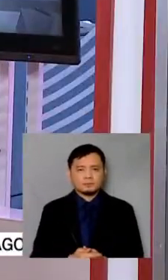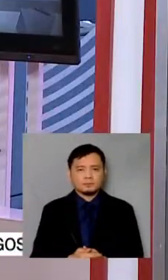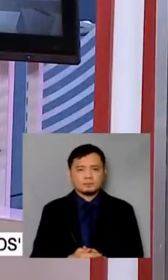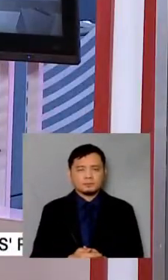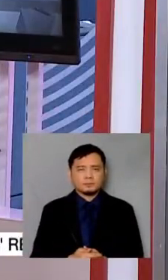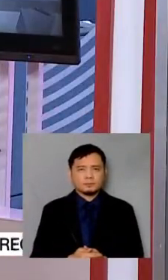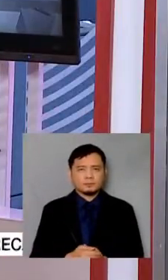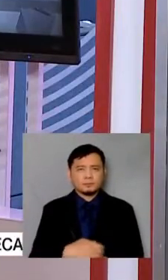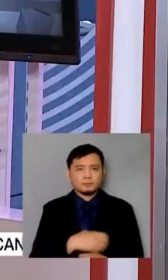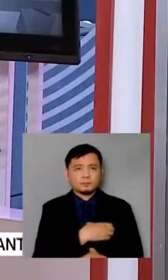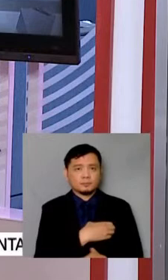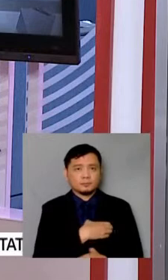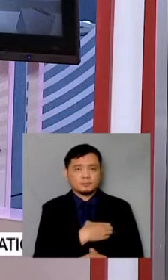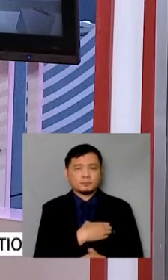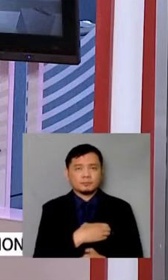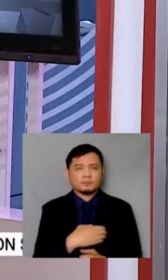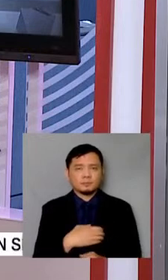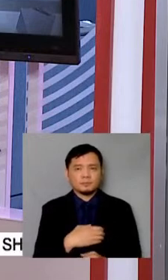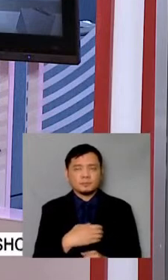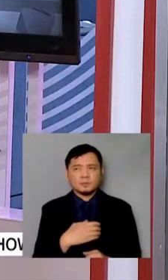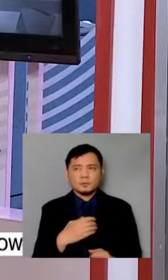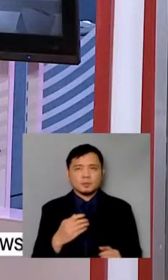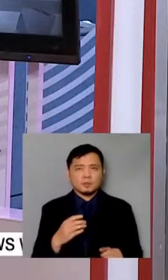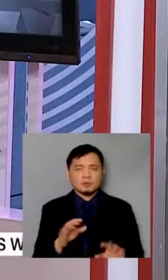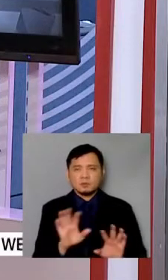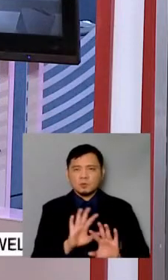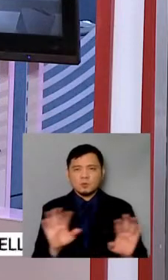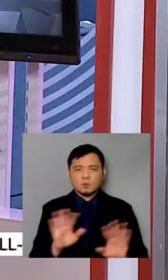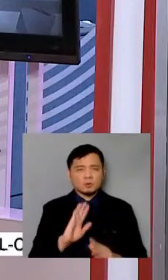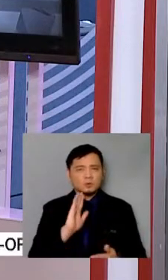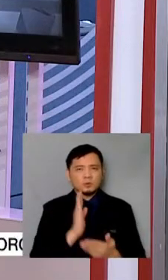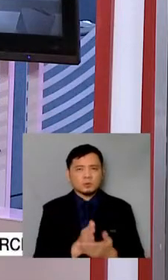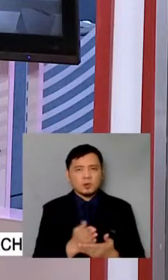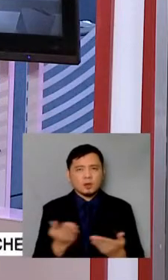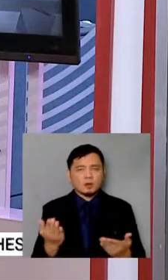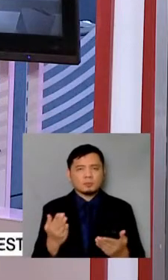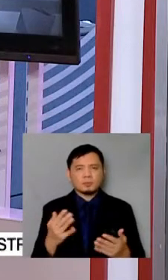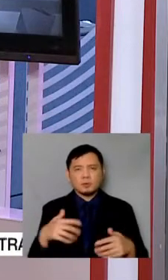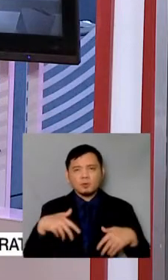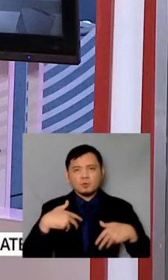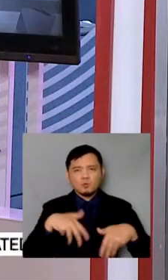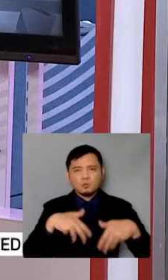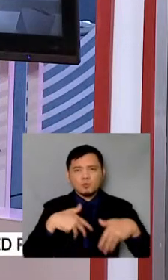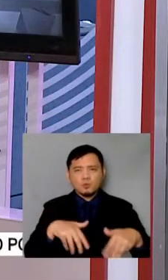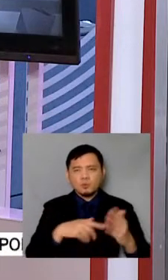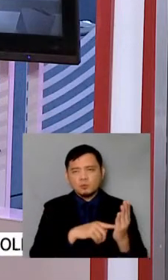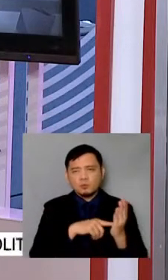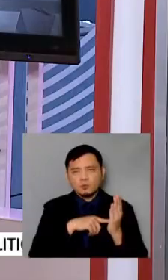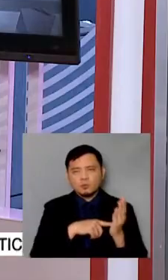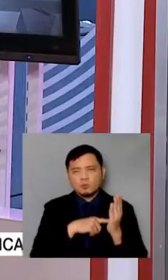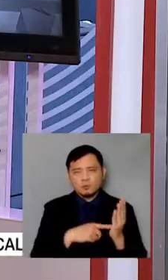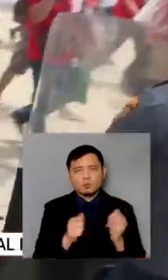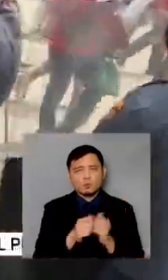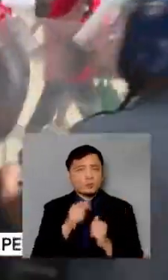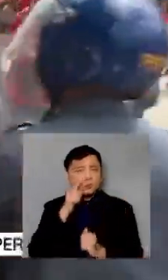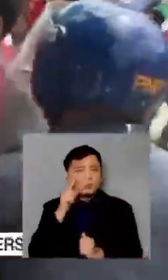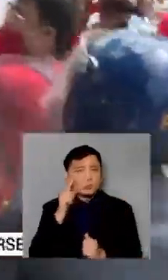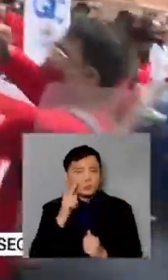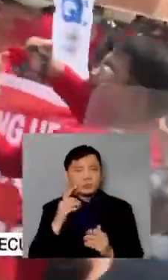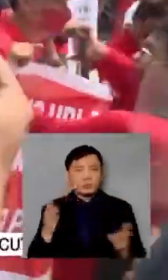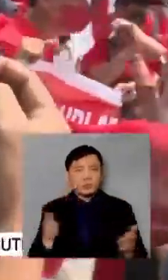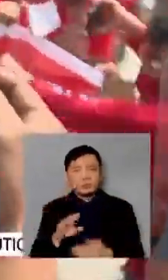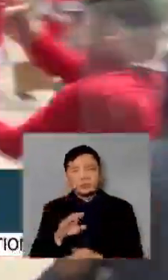Police barred a Labor Day protest led by presidential candidate Leody de Guzman from concluding at Mendiola. De Guzman's